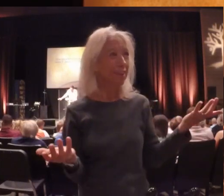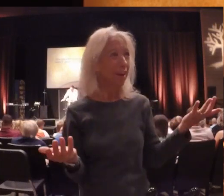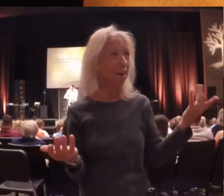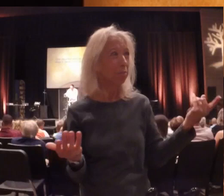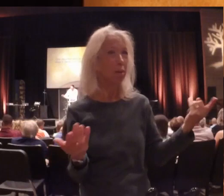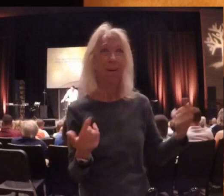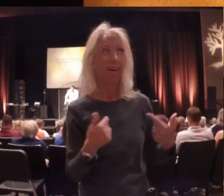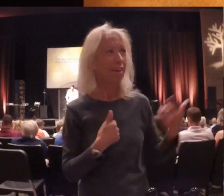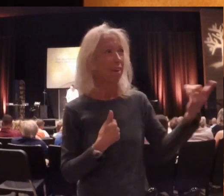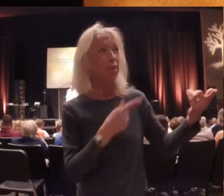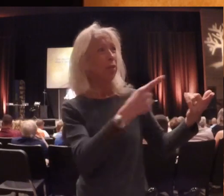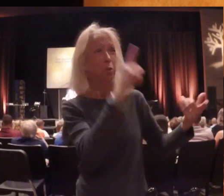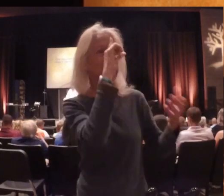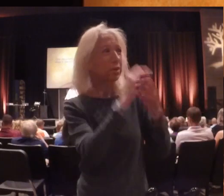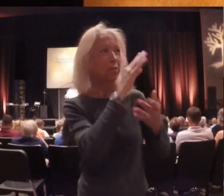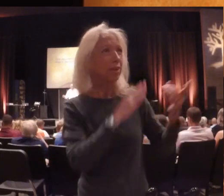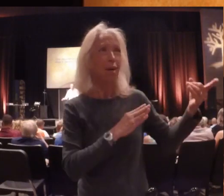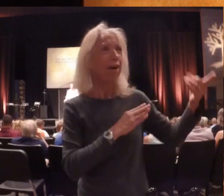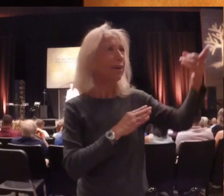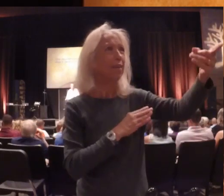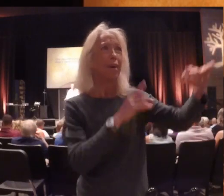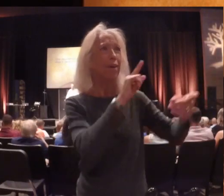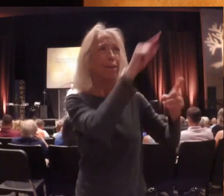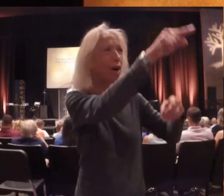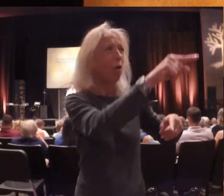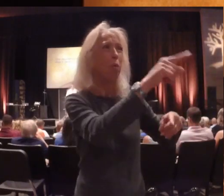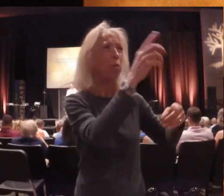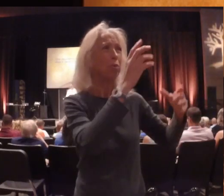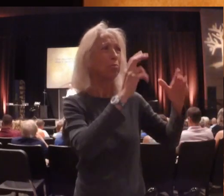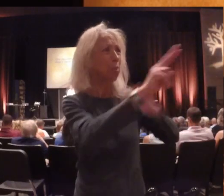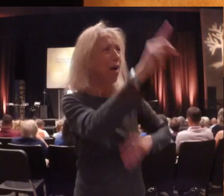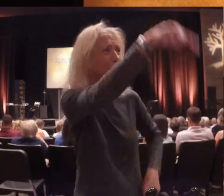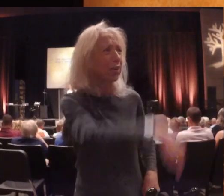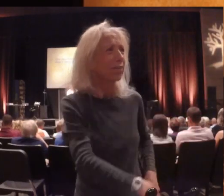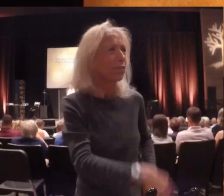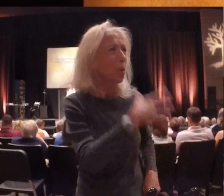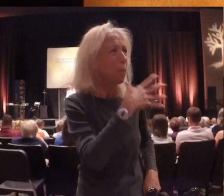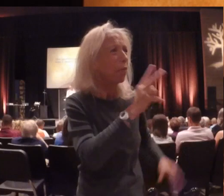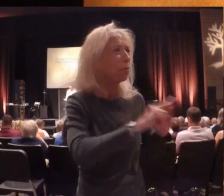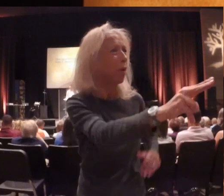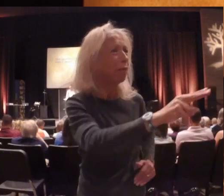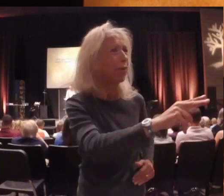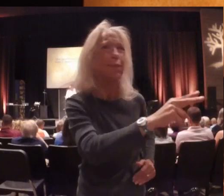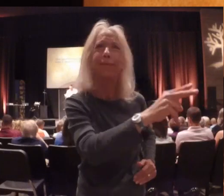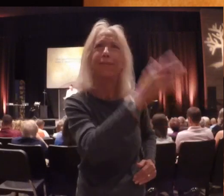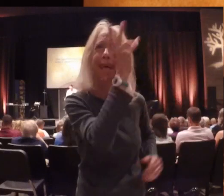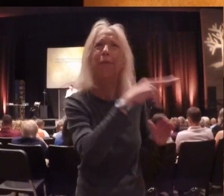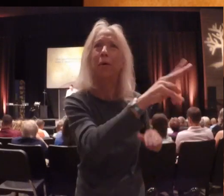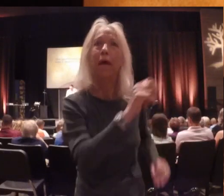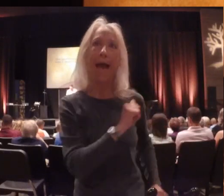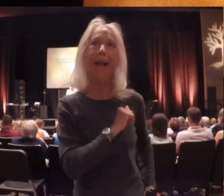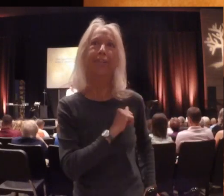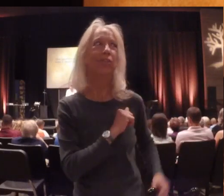the prophets of your father and the prophets of your mother. I mean, he's got some attitude. He's bringing their mother into the situation at this point. A little yo